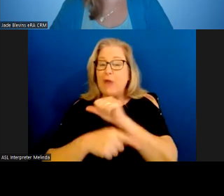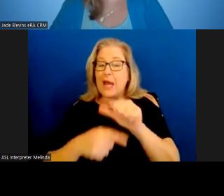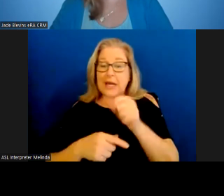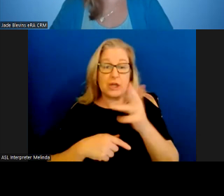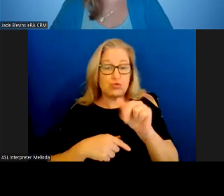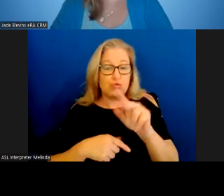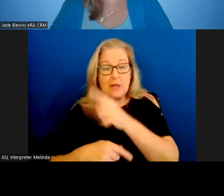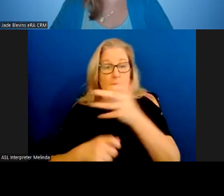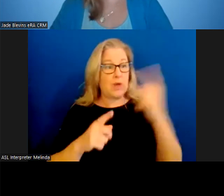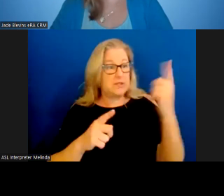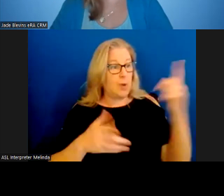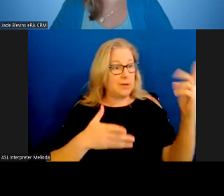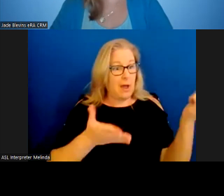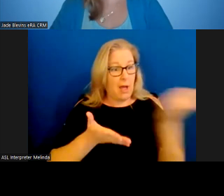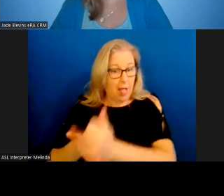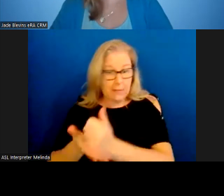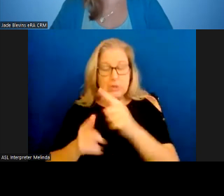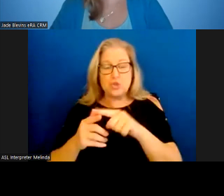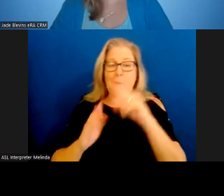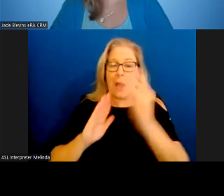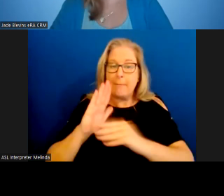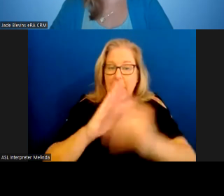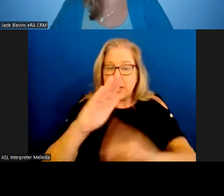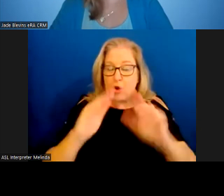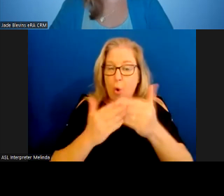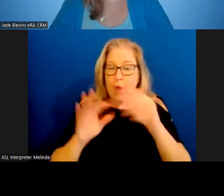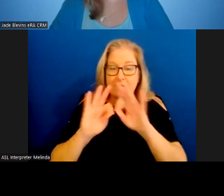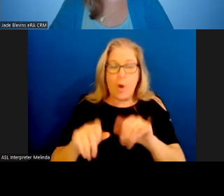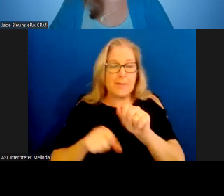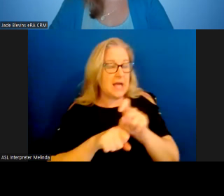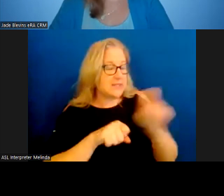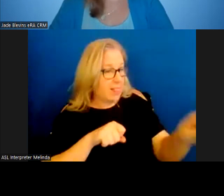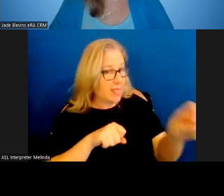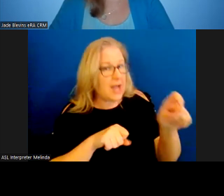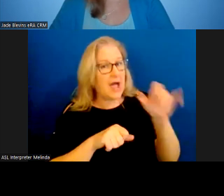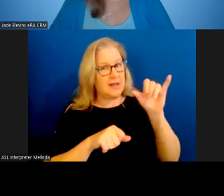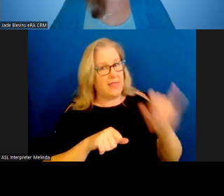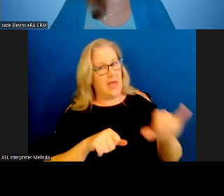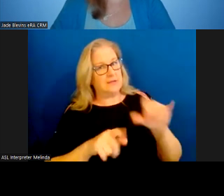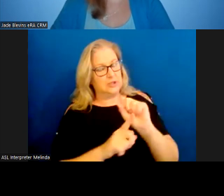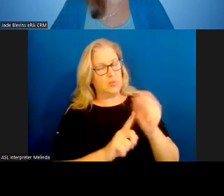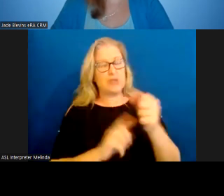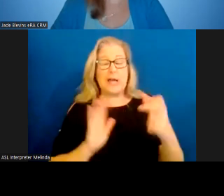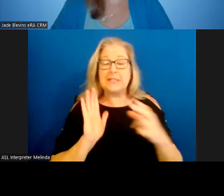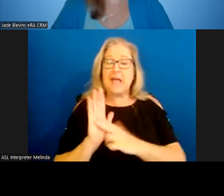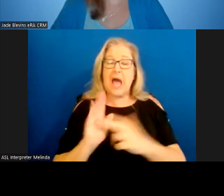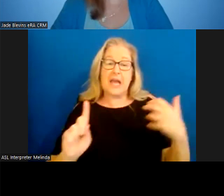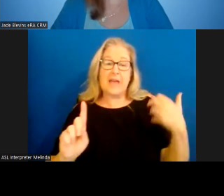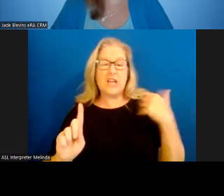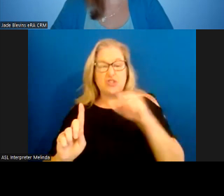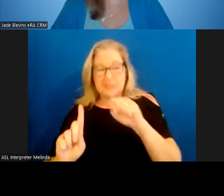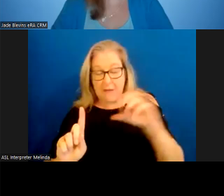to help them complete all the appointment forms. They can delegate X-Train in that case. Signing officials can